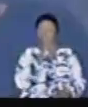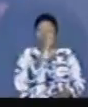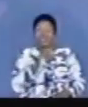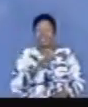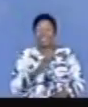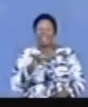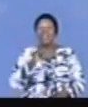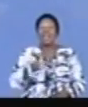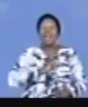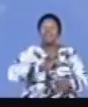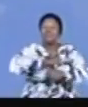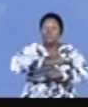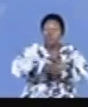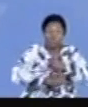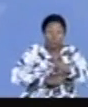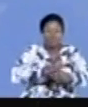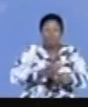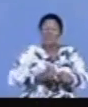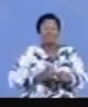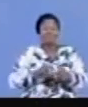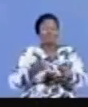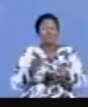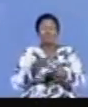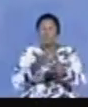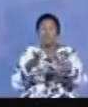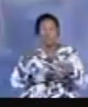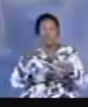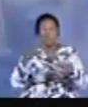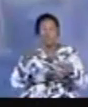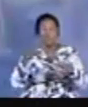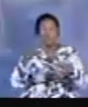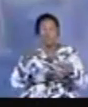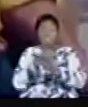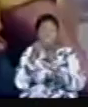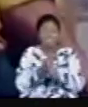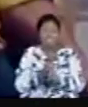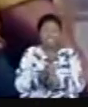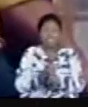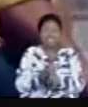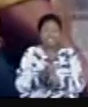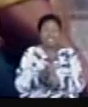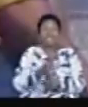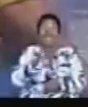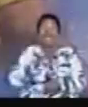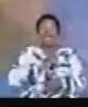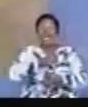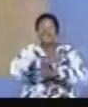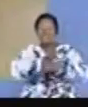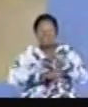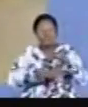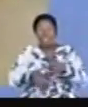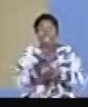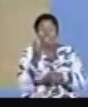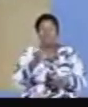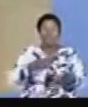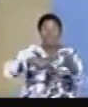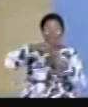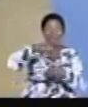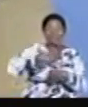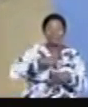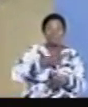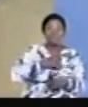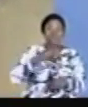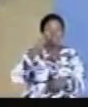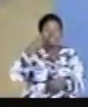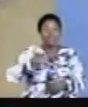for 2 good years. I suffered. Everybody around, even my street, they thought nobody